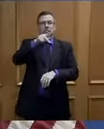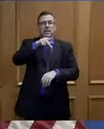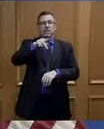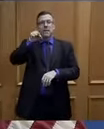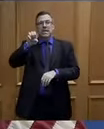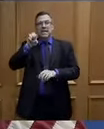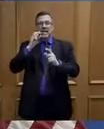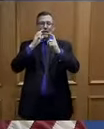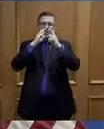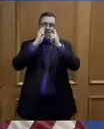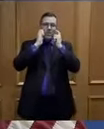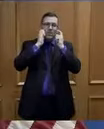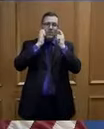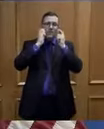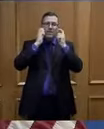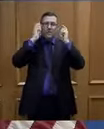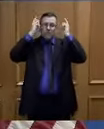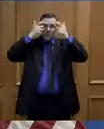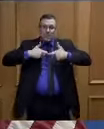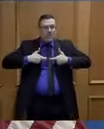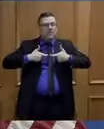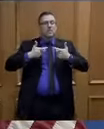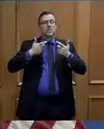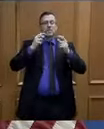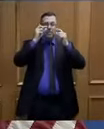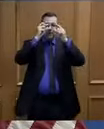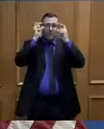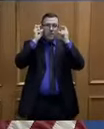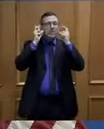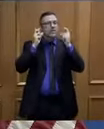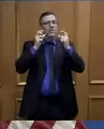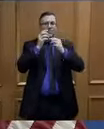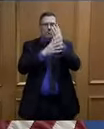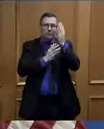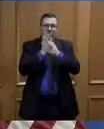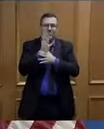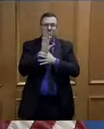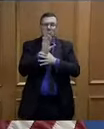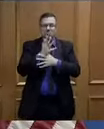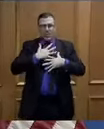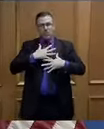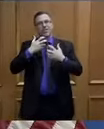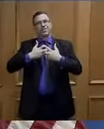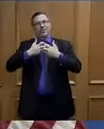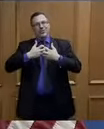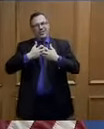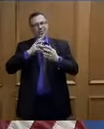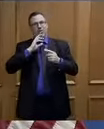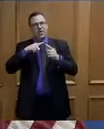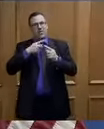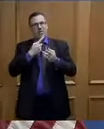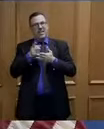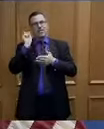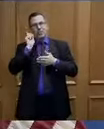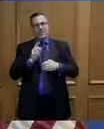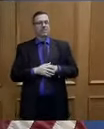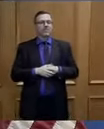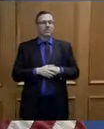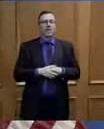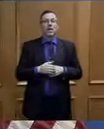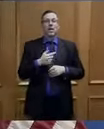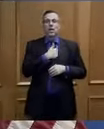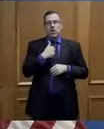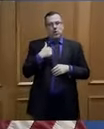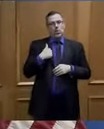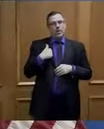materials, and even ventilators, as you heard last week. Even as you heard yesterday, we have been innovative and sourcing